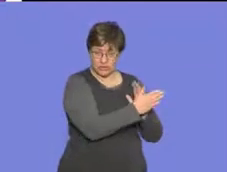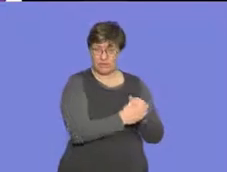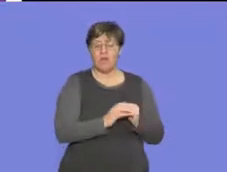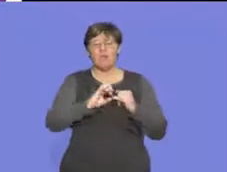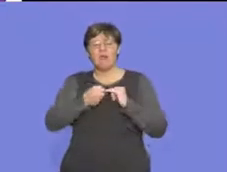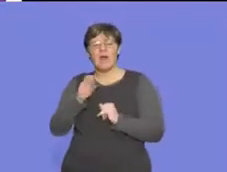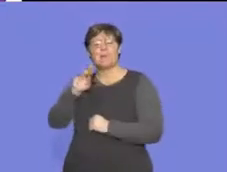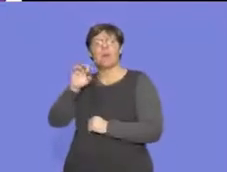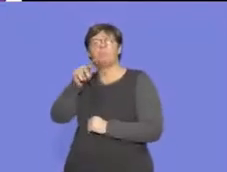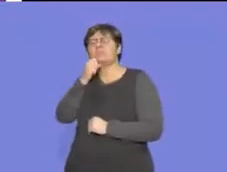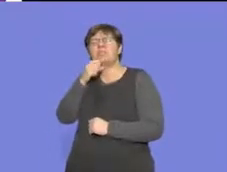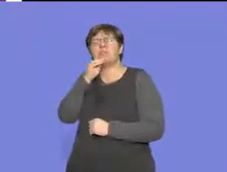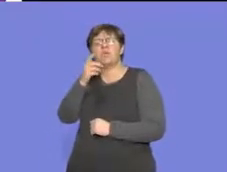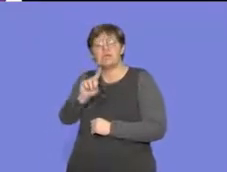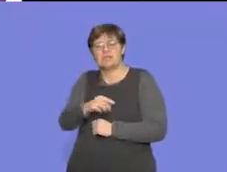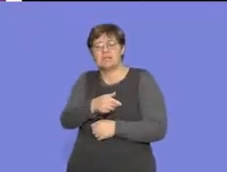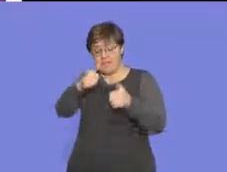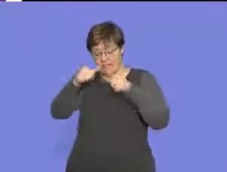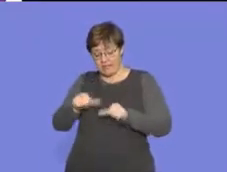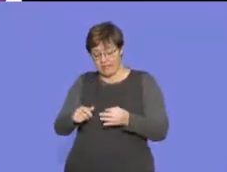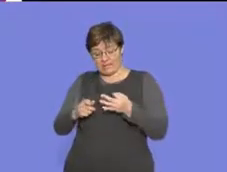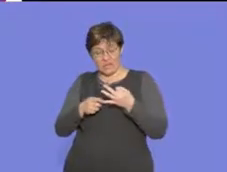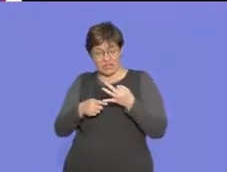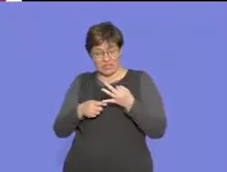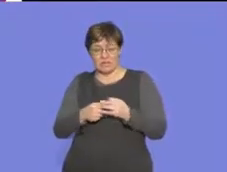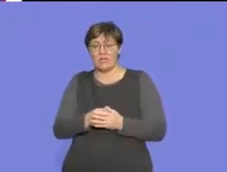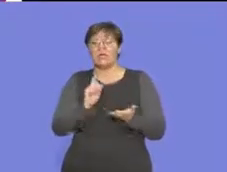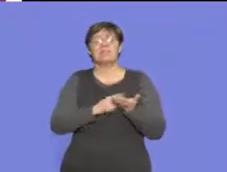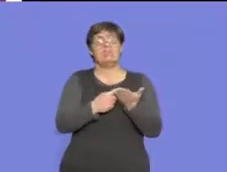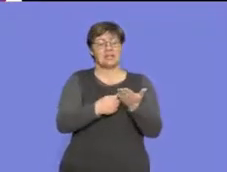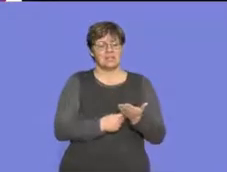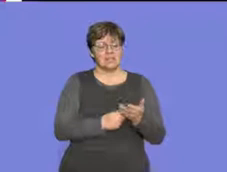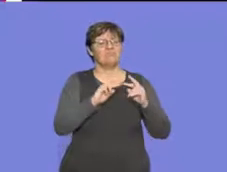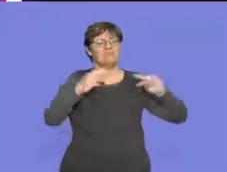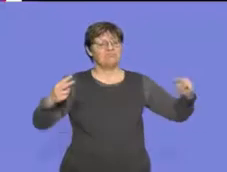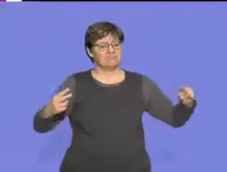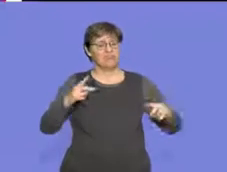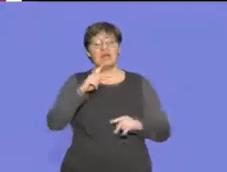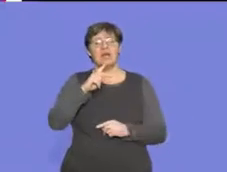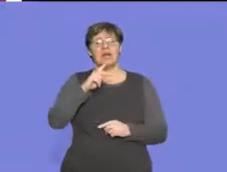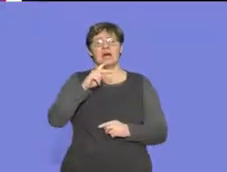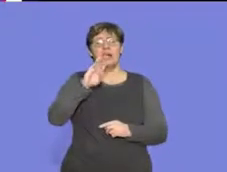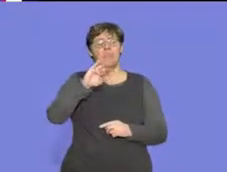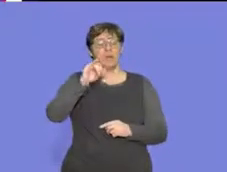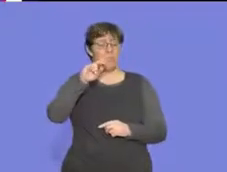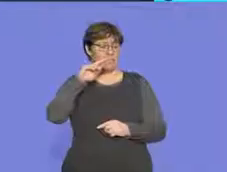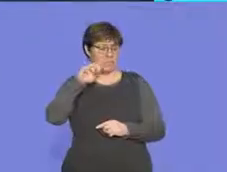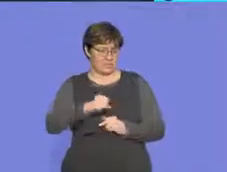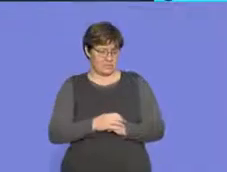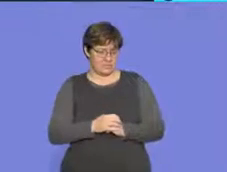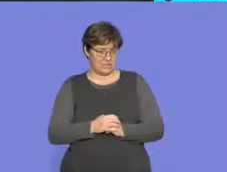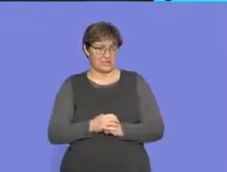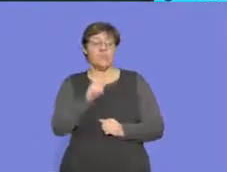what biomes are, and in our next segment, we spoke about the types of biomes. So broadly speaking, biomes